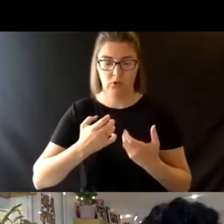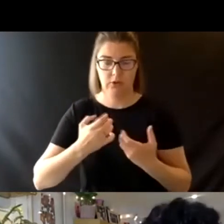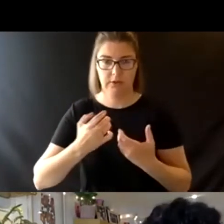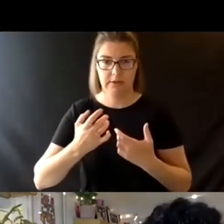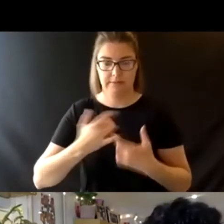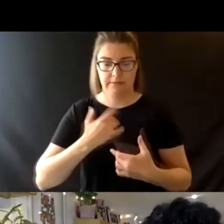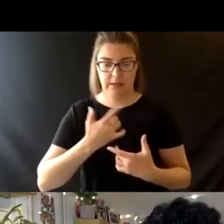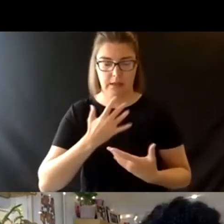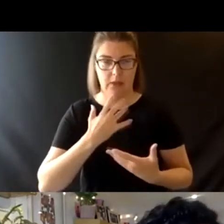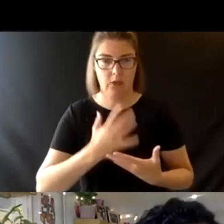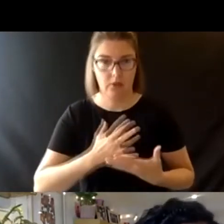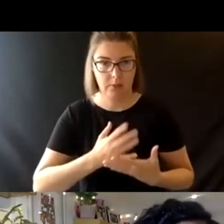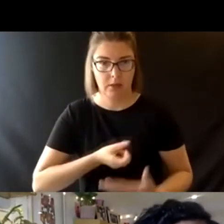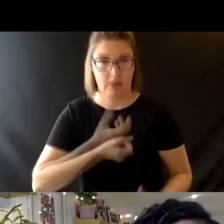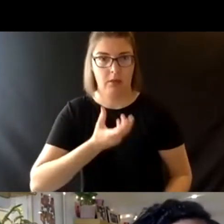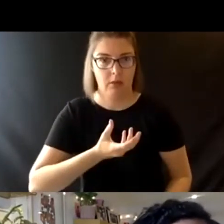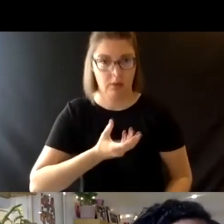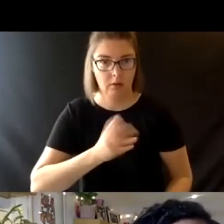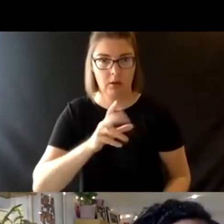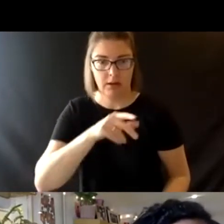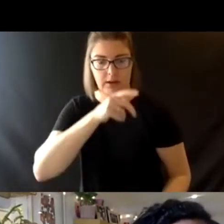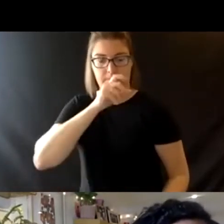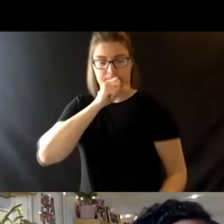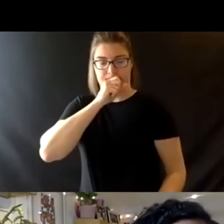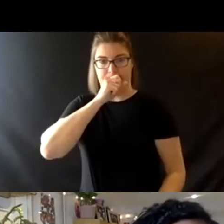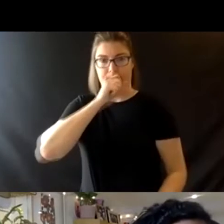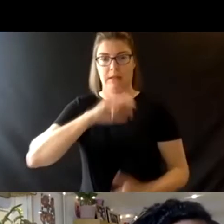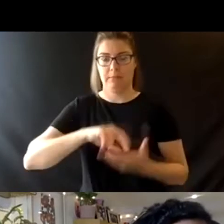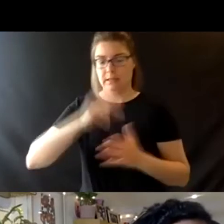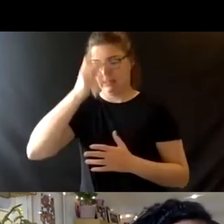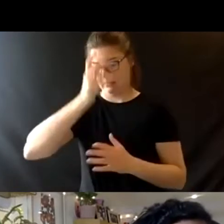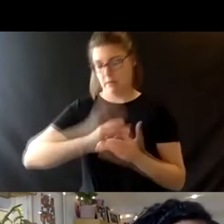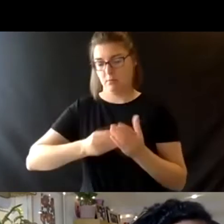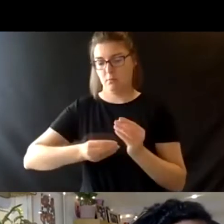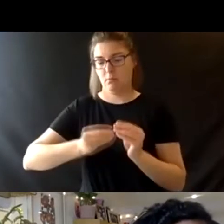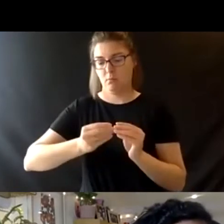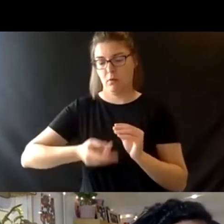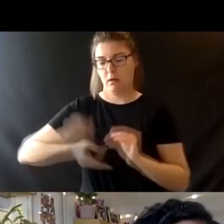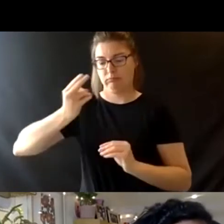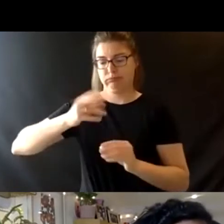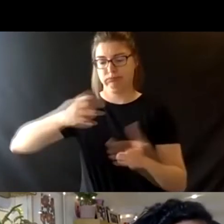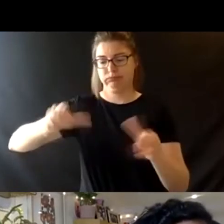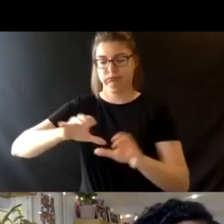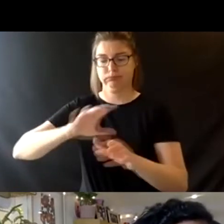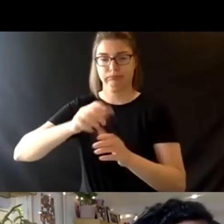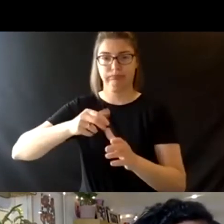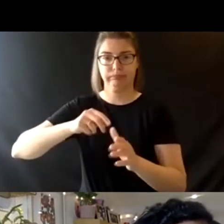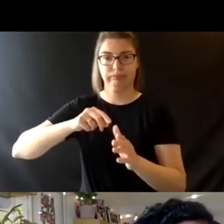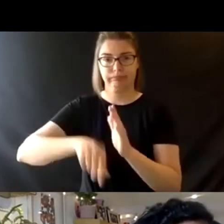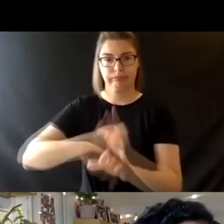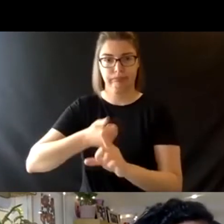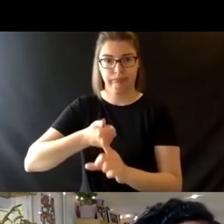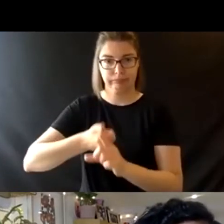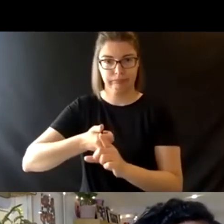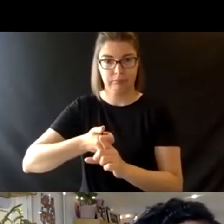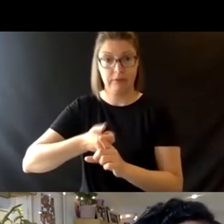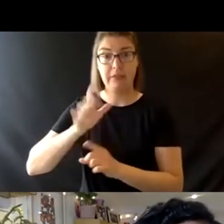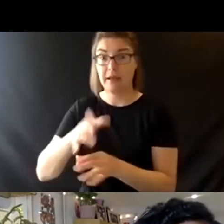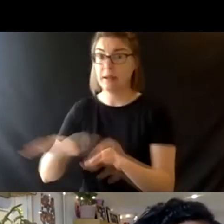you know, we see like higher rates of suicide amongst men, which is really important. And I don't want to take away